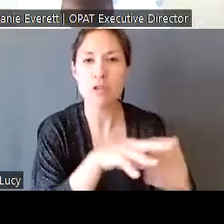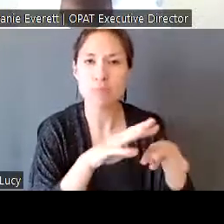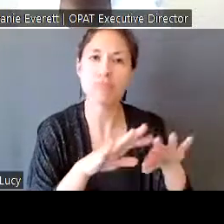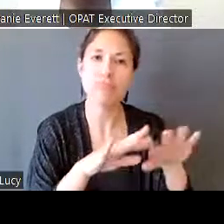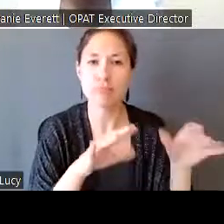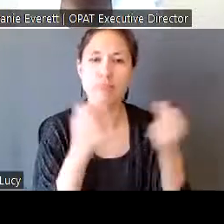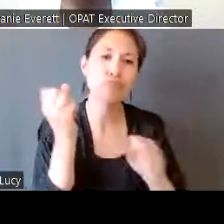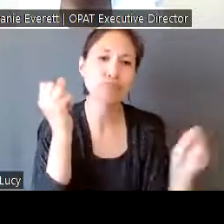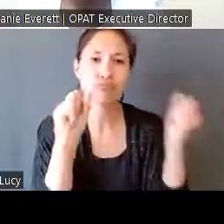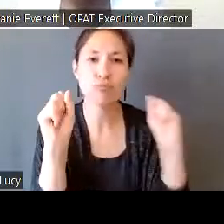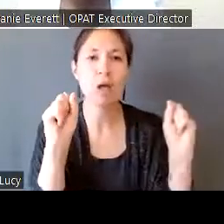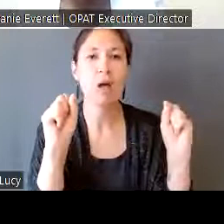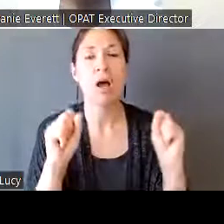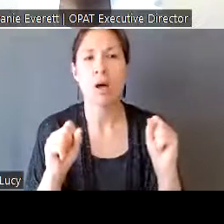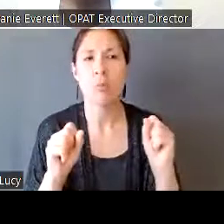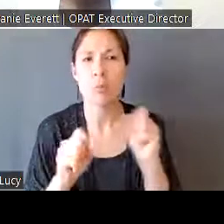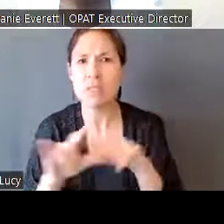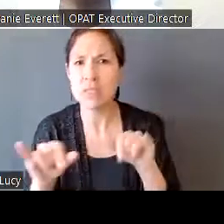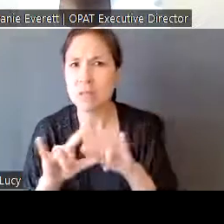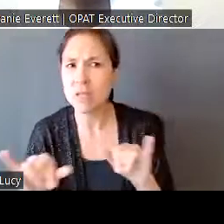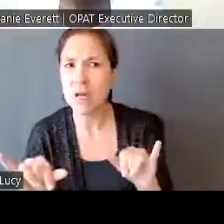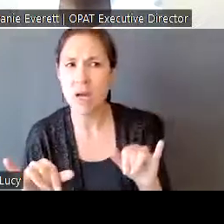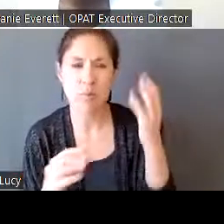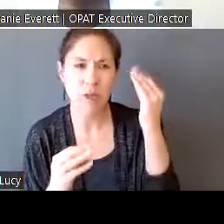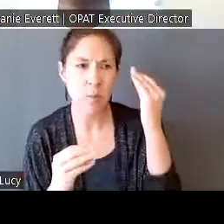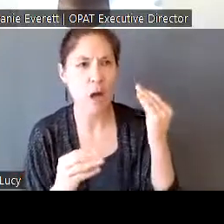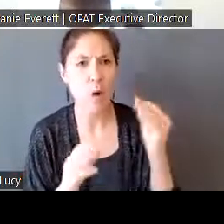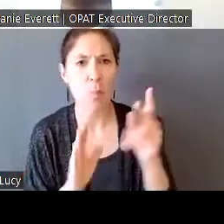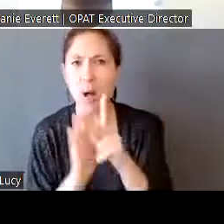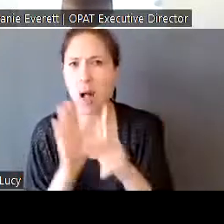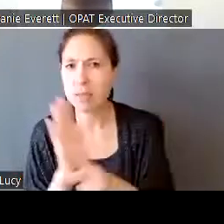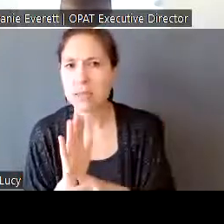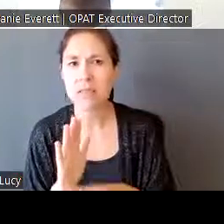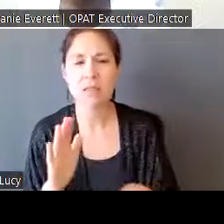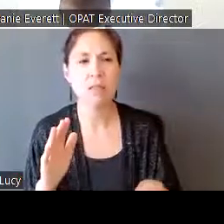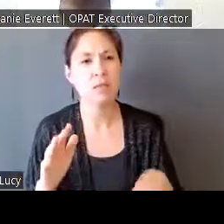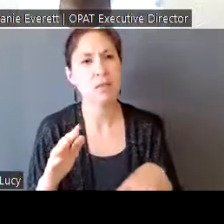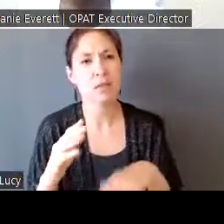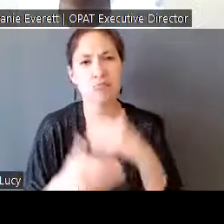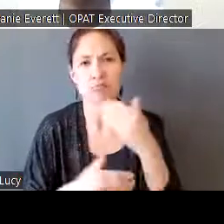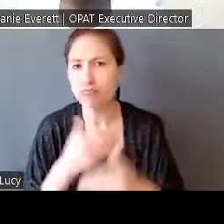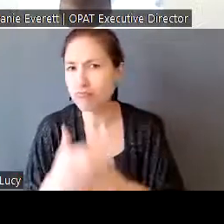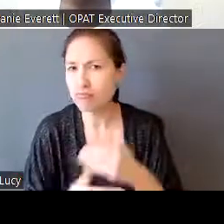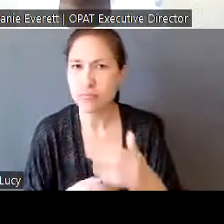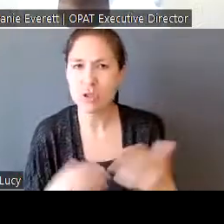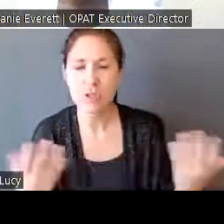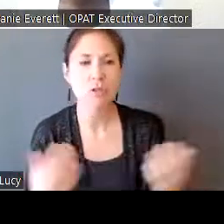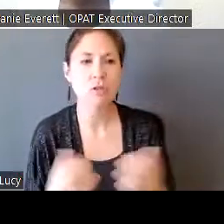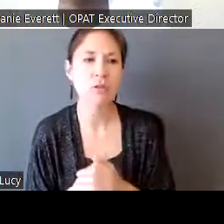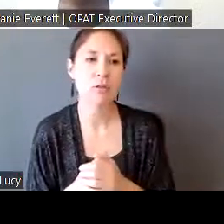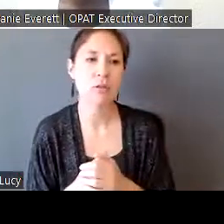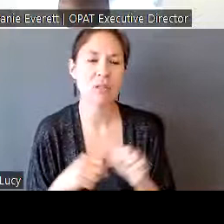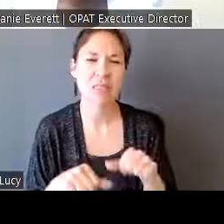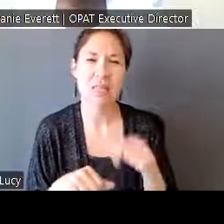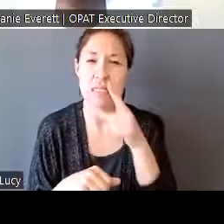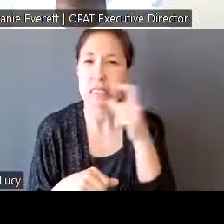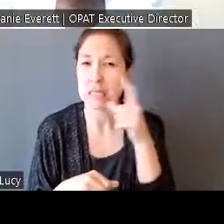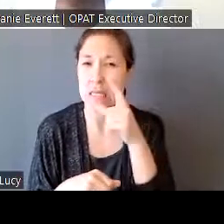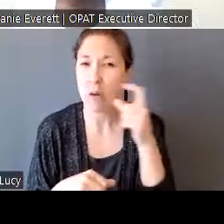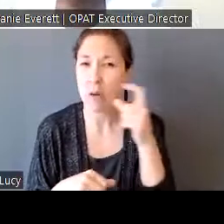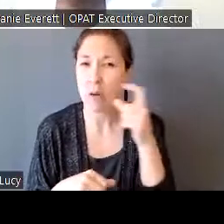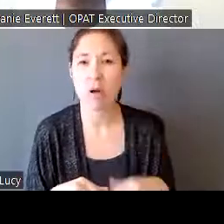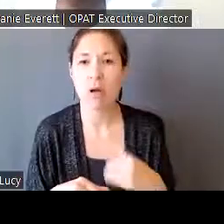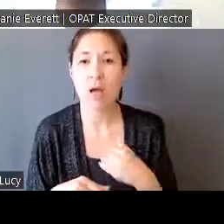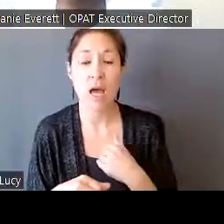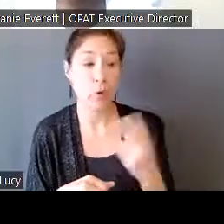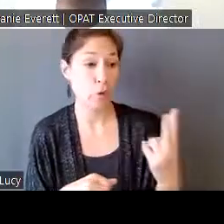put into practice. And so that's where we're moving ahead to this summer. Bringing in those 2 youth is